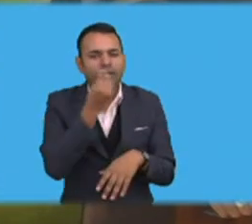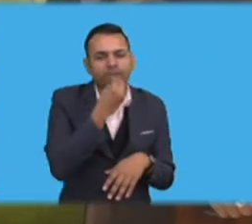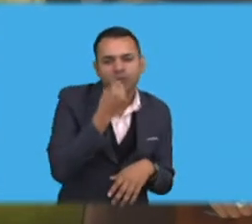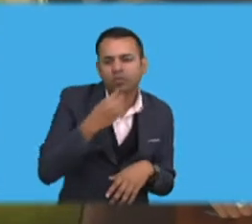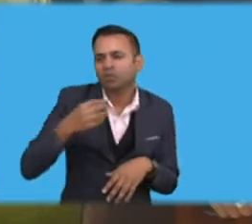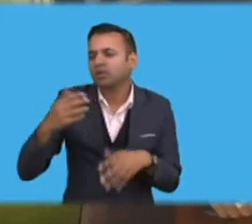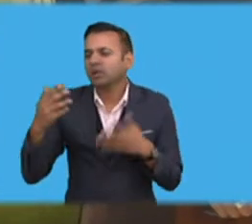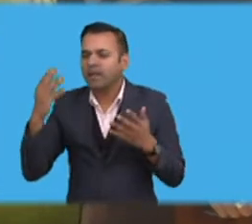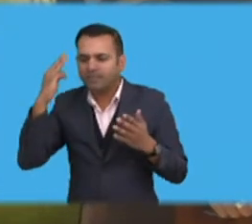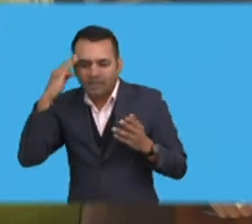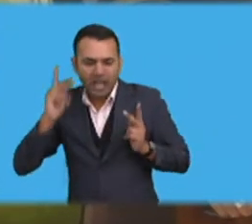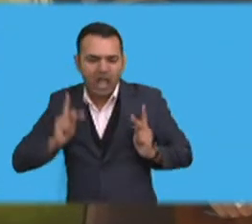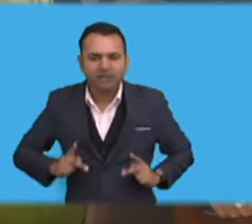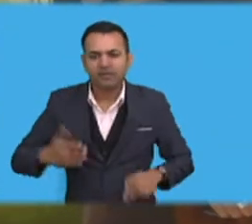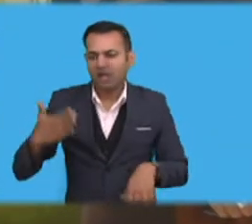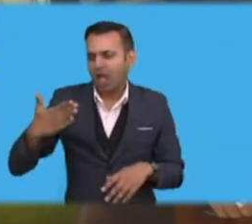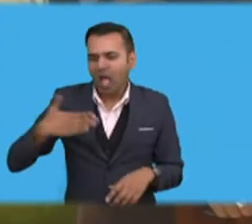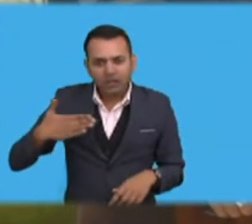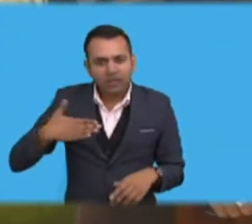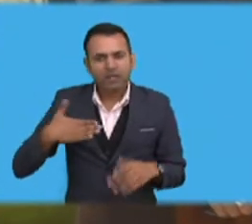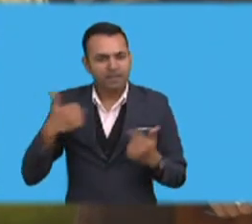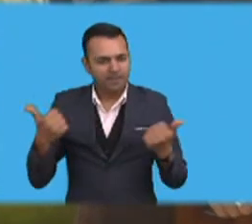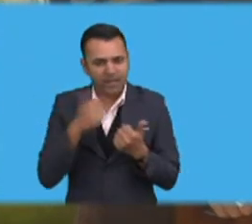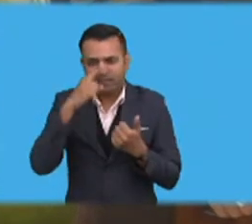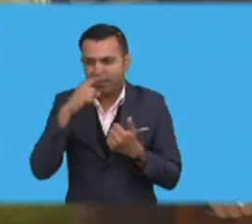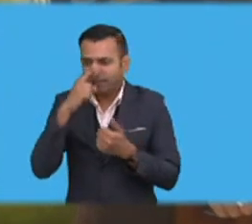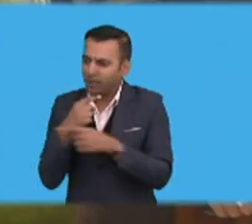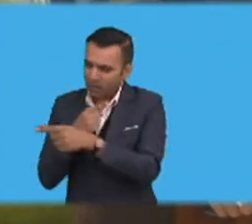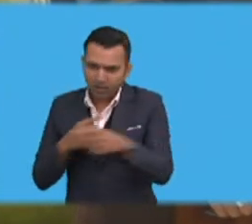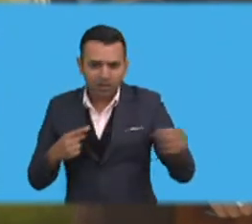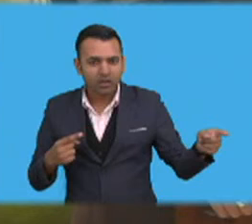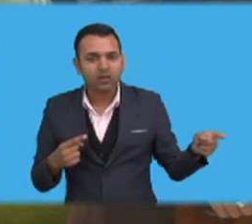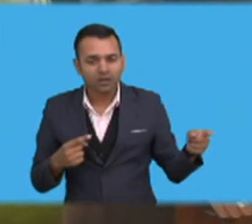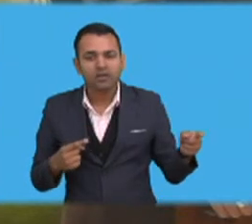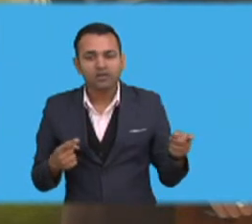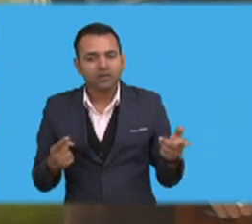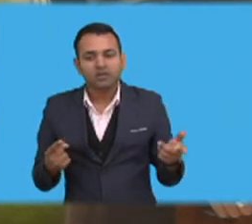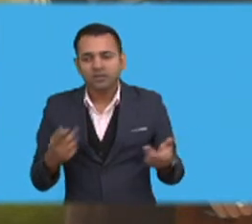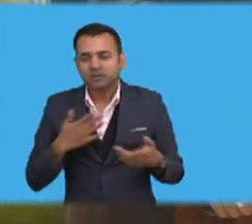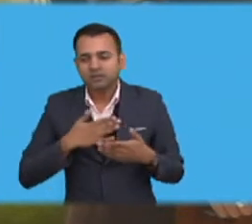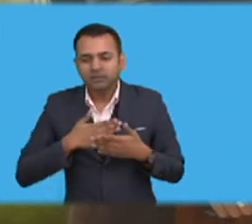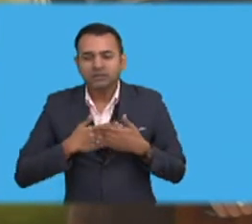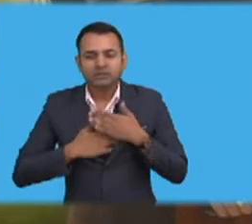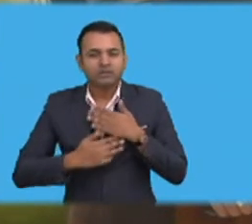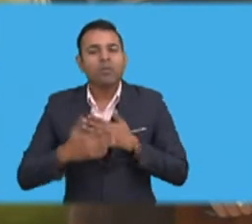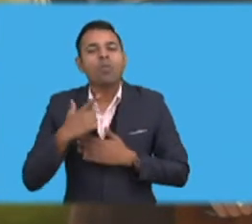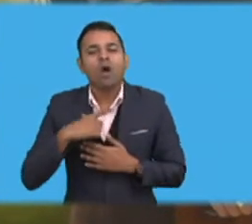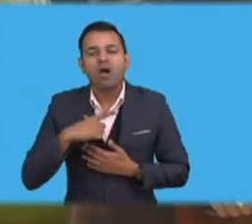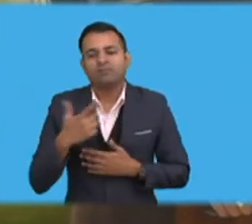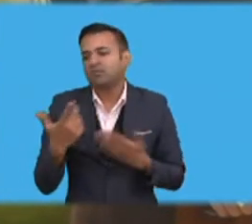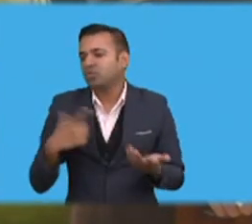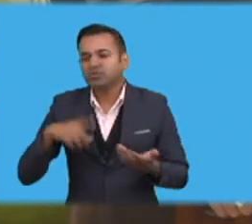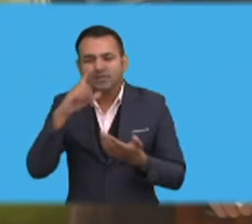There are so many people in Fiji who've languished because of the fact they could not get access to third-party insurance. The implementation of the